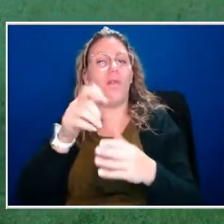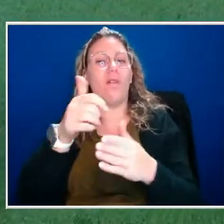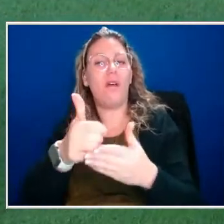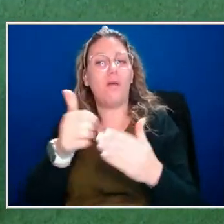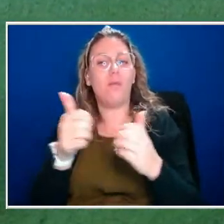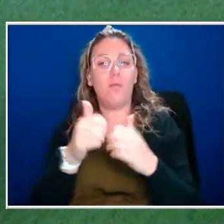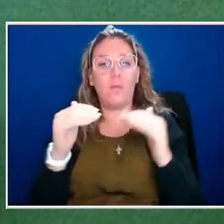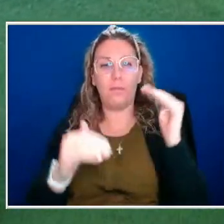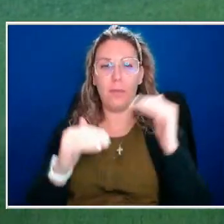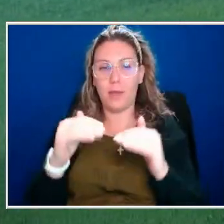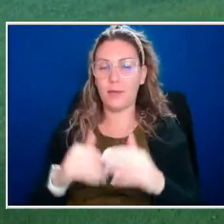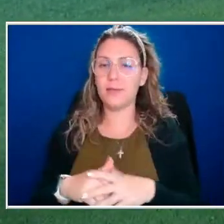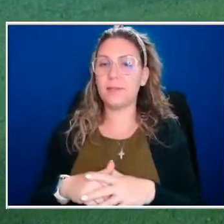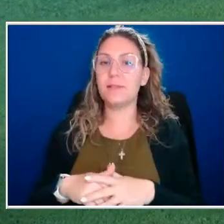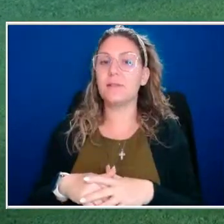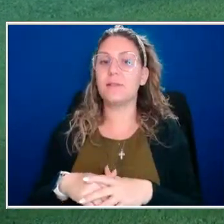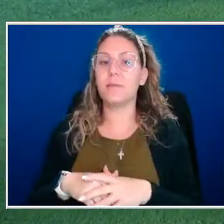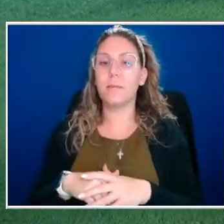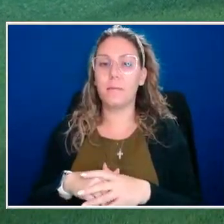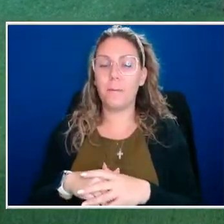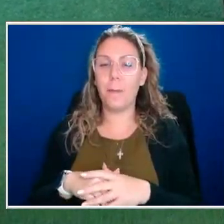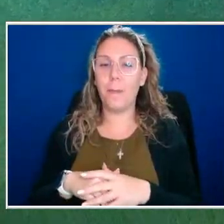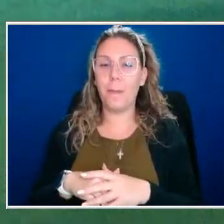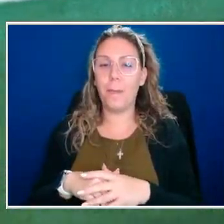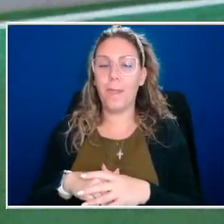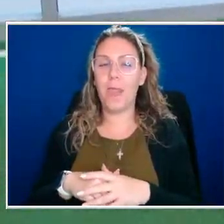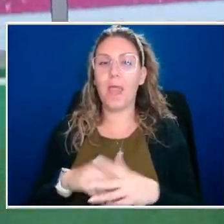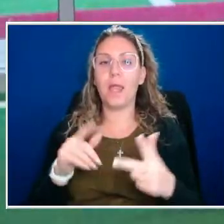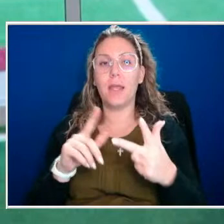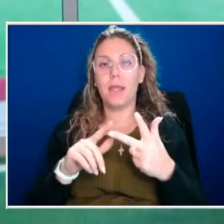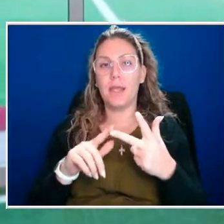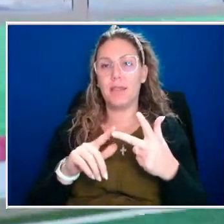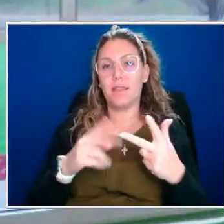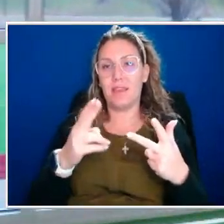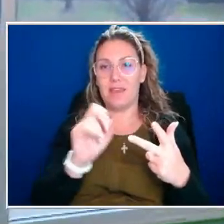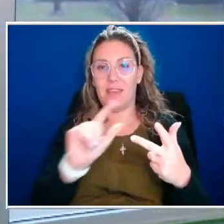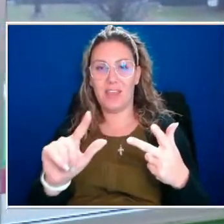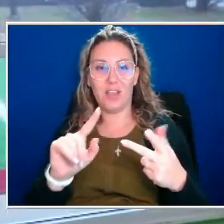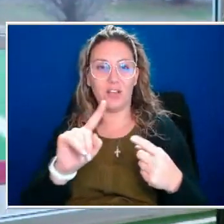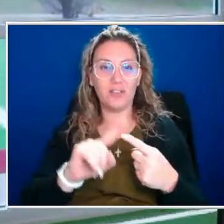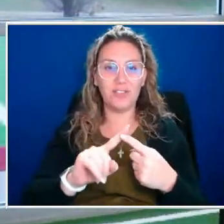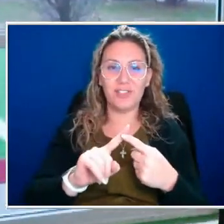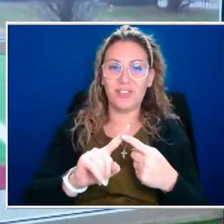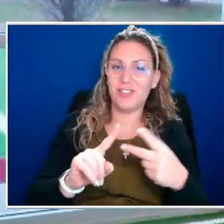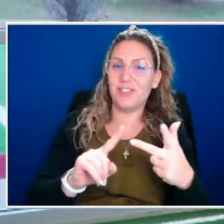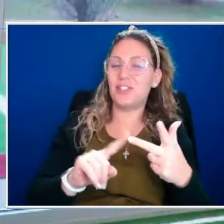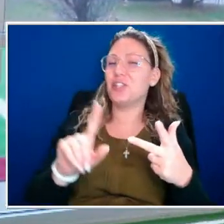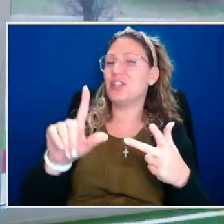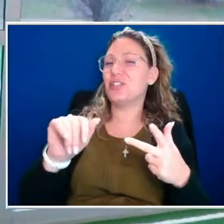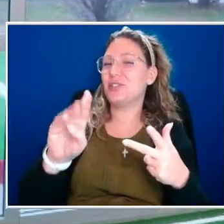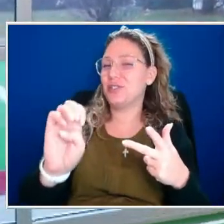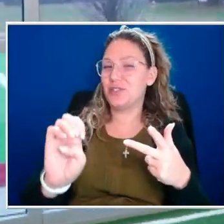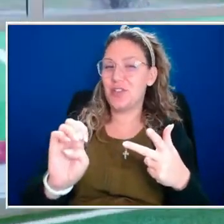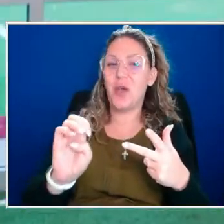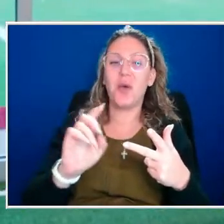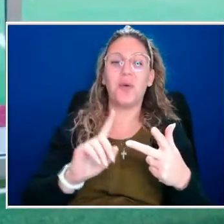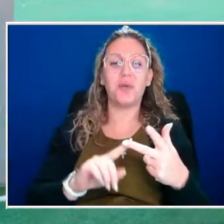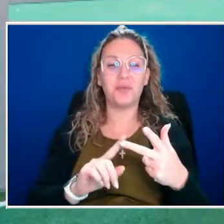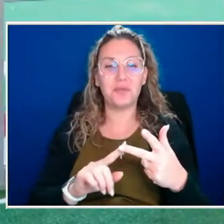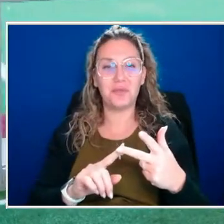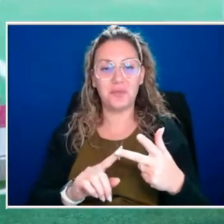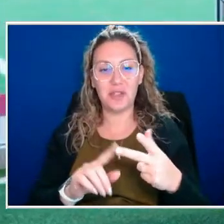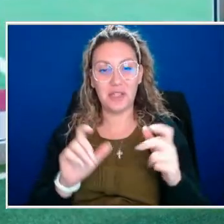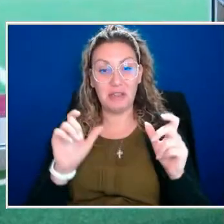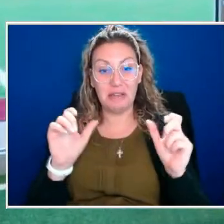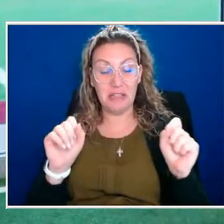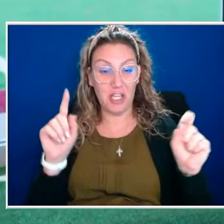And then you showed us heel to toe walks. Yeah. My dad loves those. Yeah. So I want you, can you zoom in on our feet so we